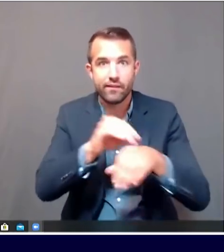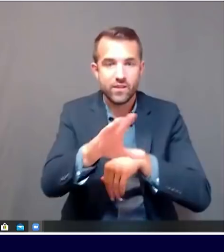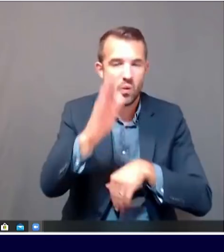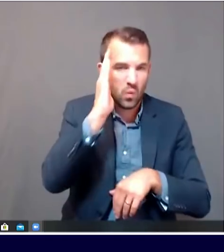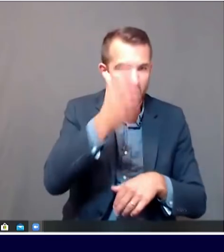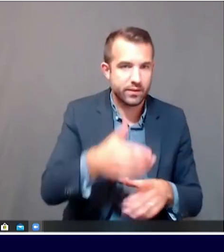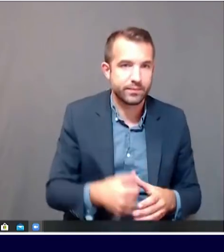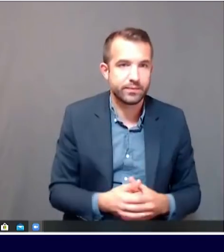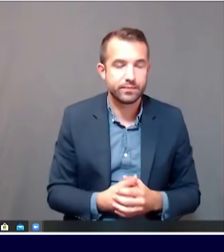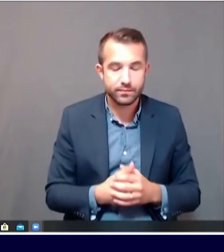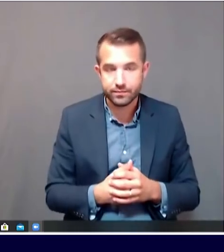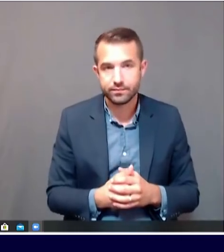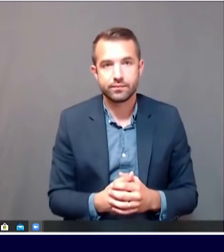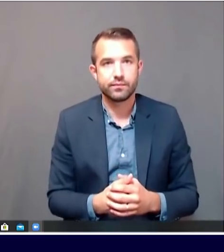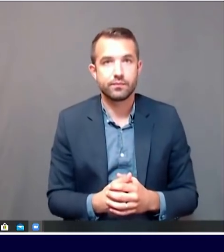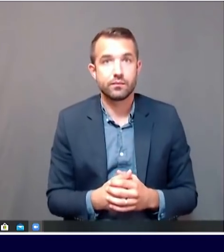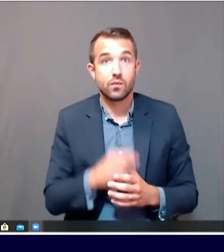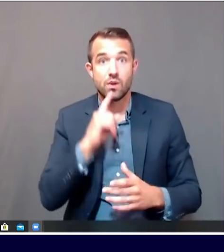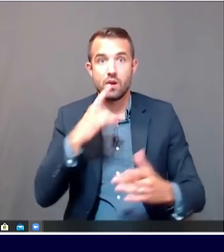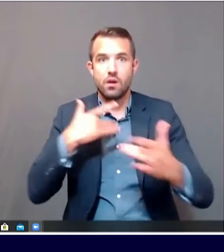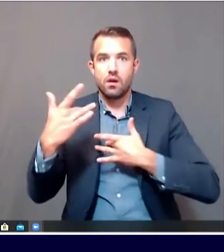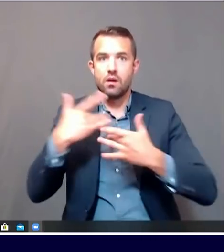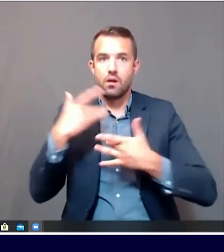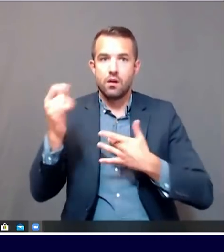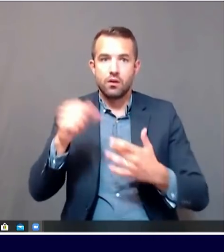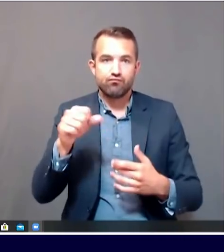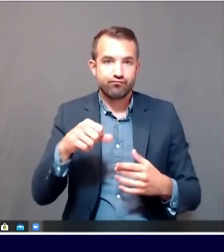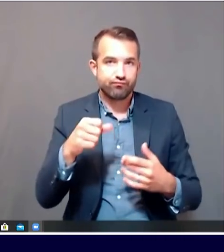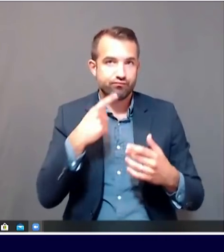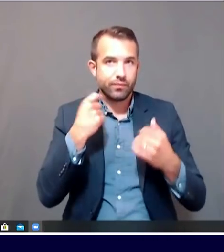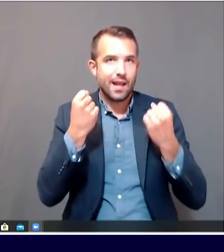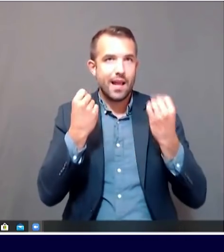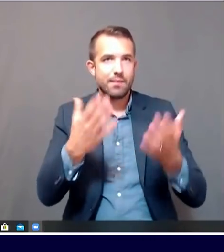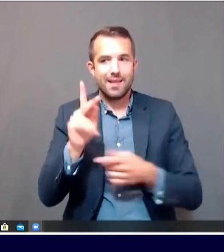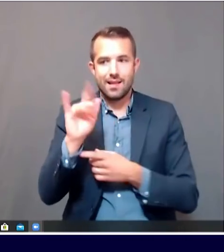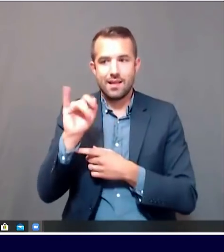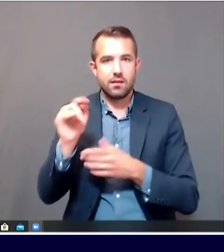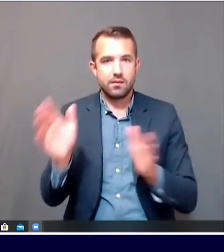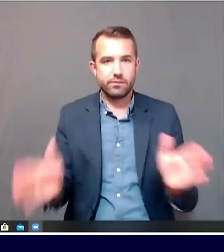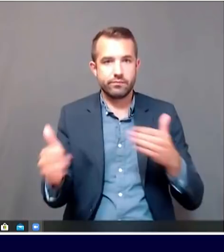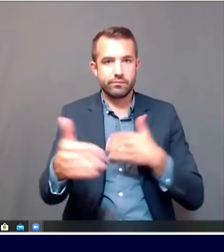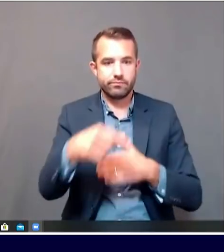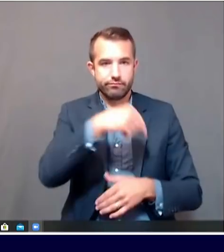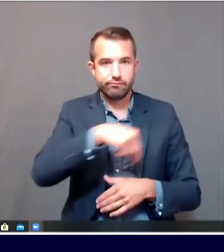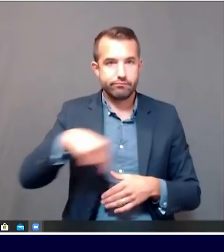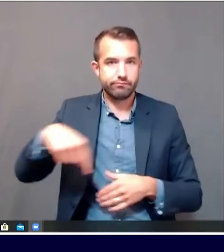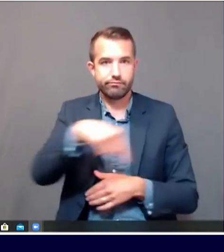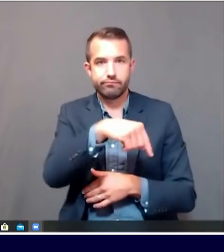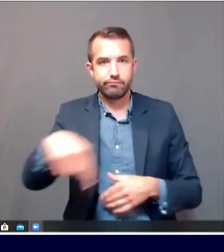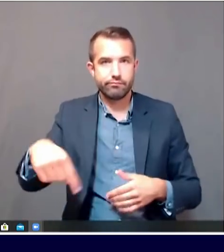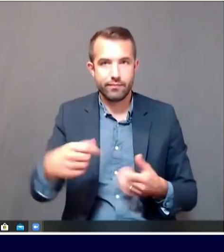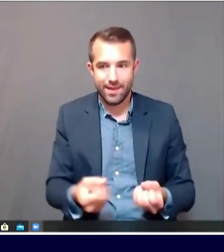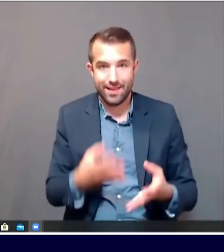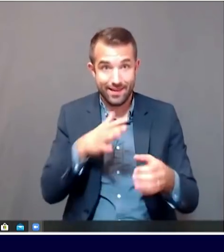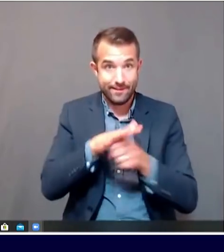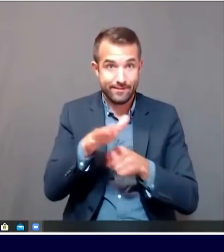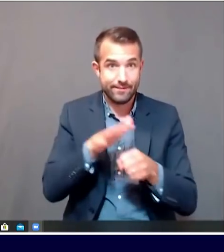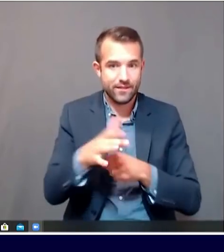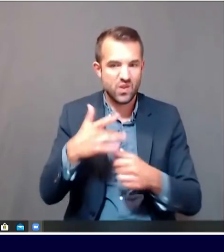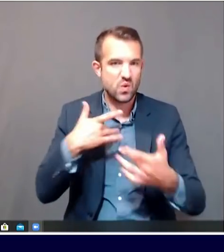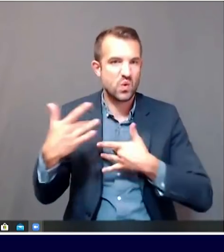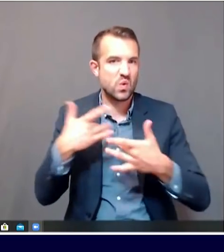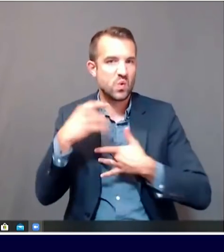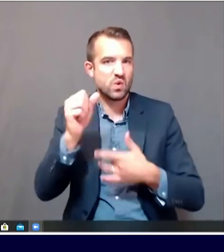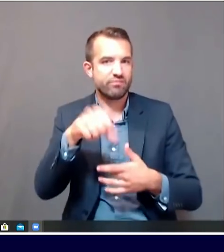We've also heard concerns about the number of test kits that would be provided. That raises its own set of issues and concerns for us. So